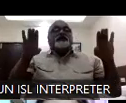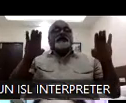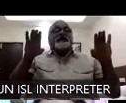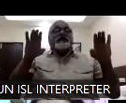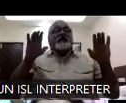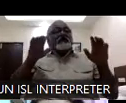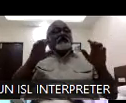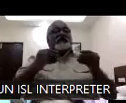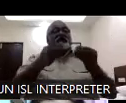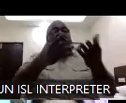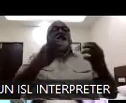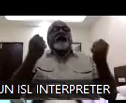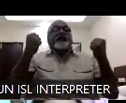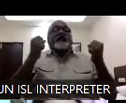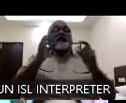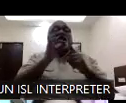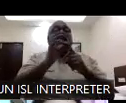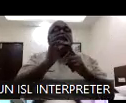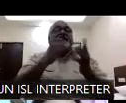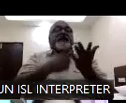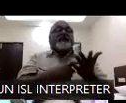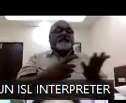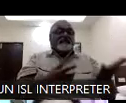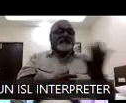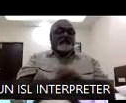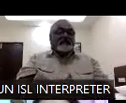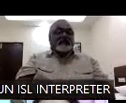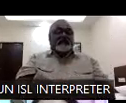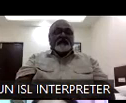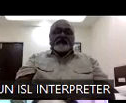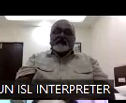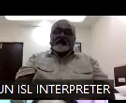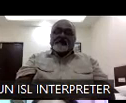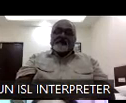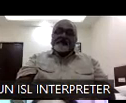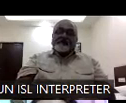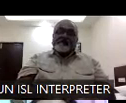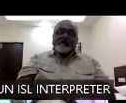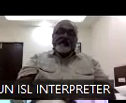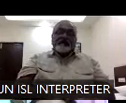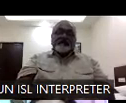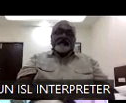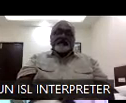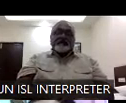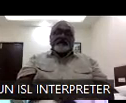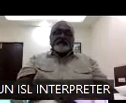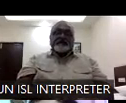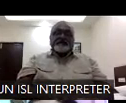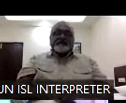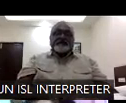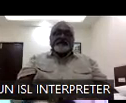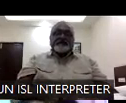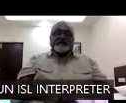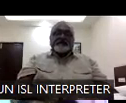There is also, so as a panchayatiraj system, so it, it's basically